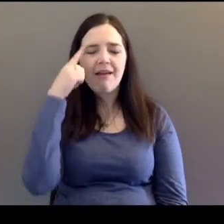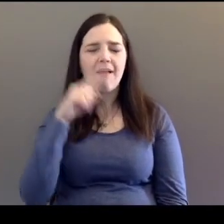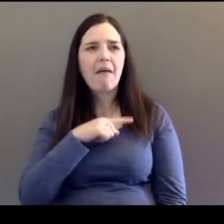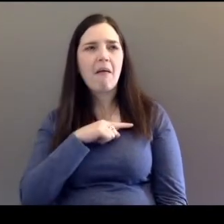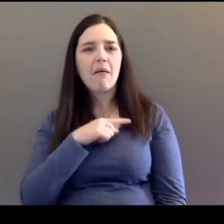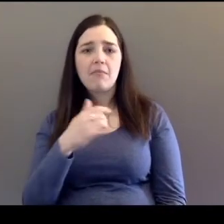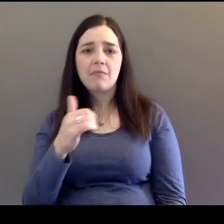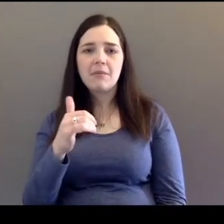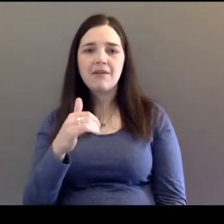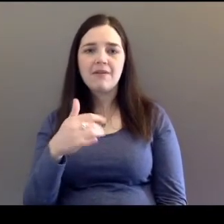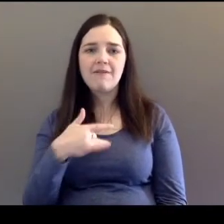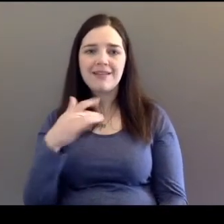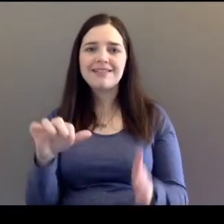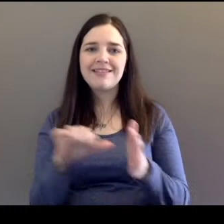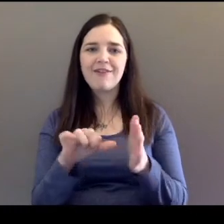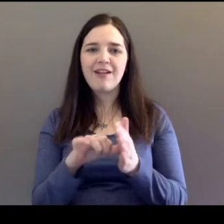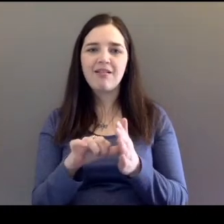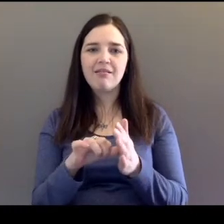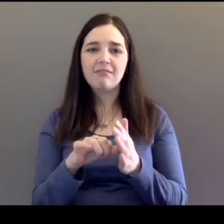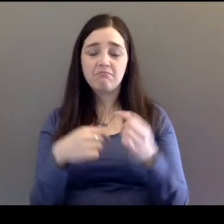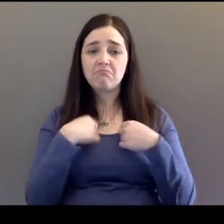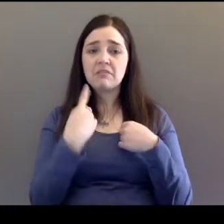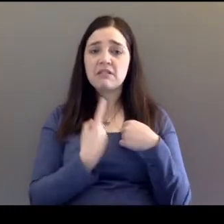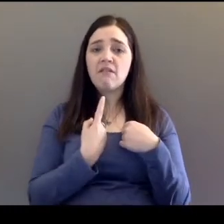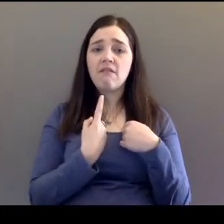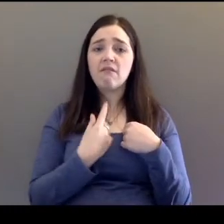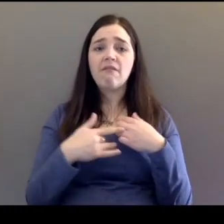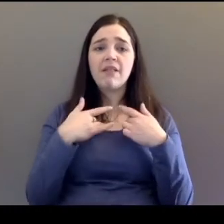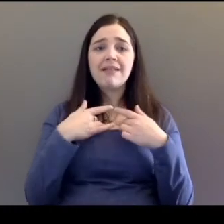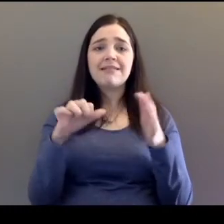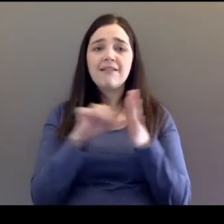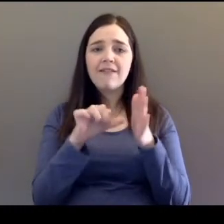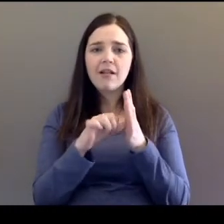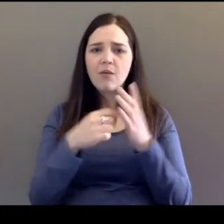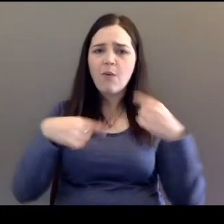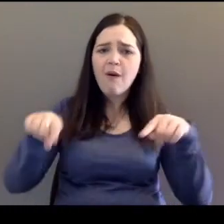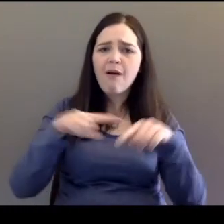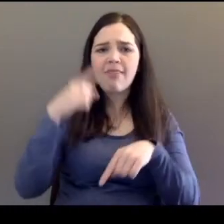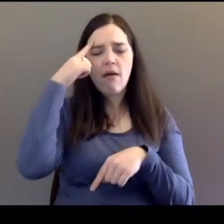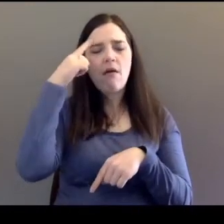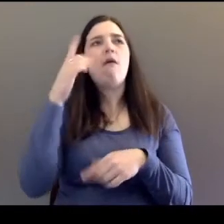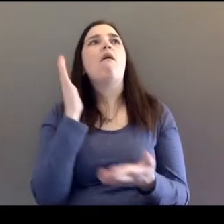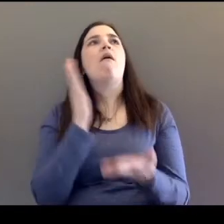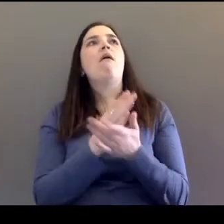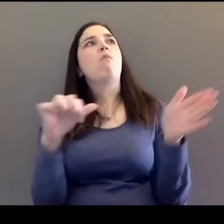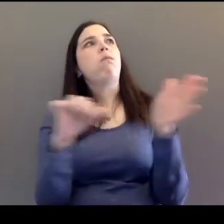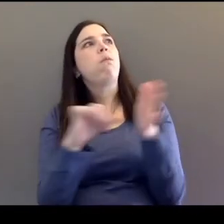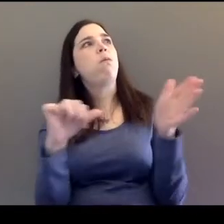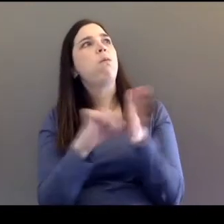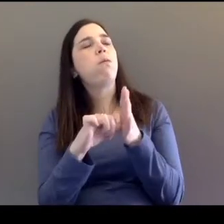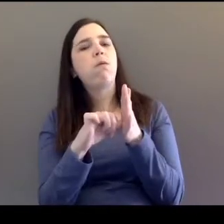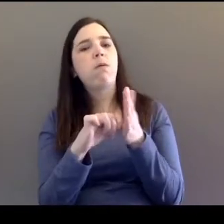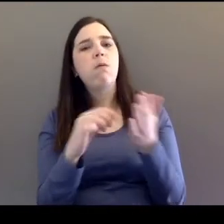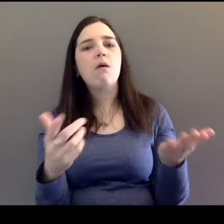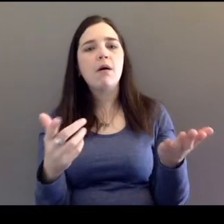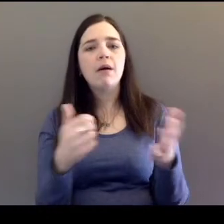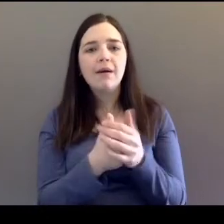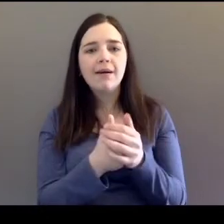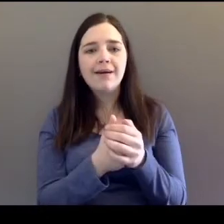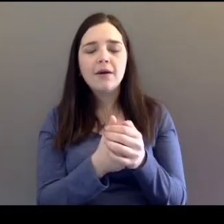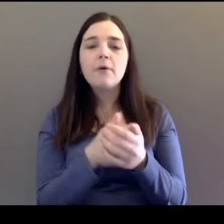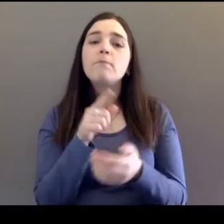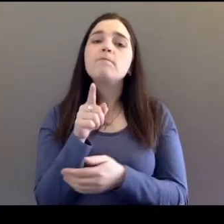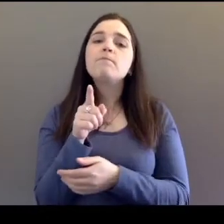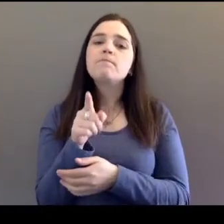found it difficult. I find it difficult. We all find it difficult. And that's quite reassuring. But